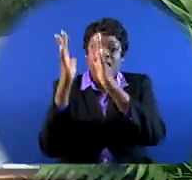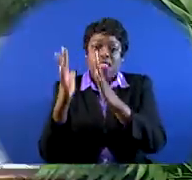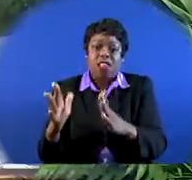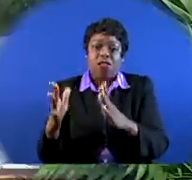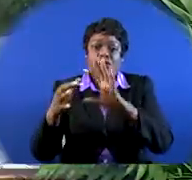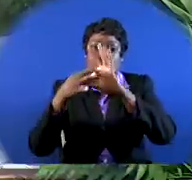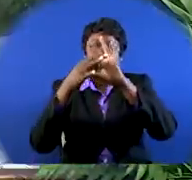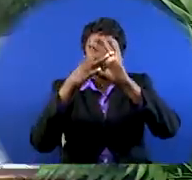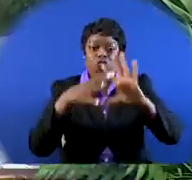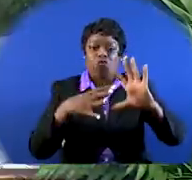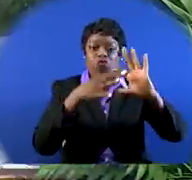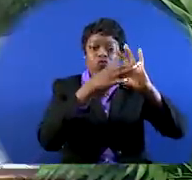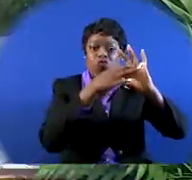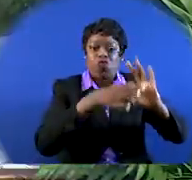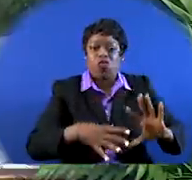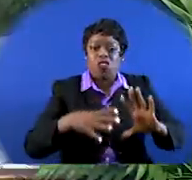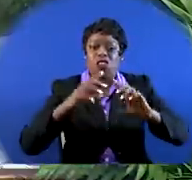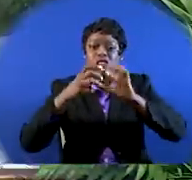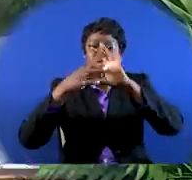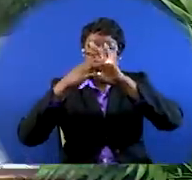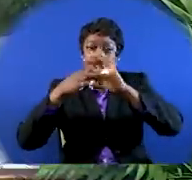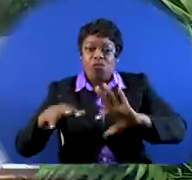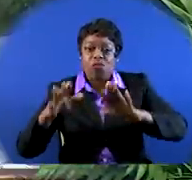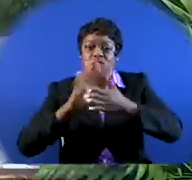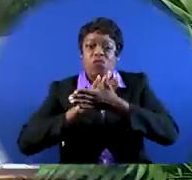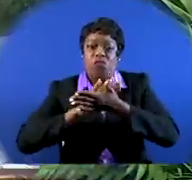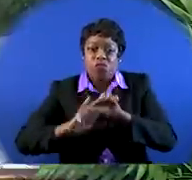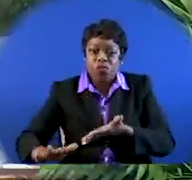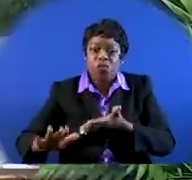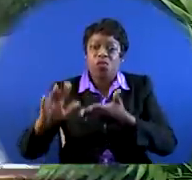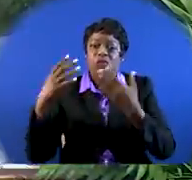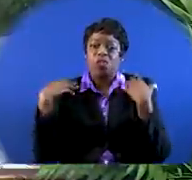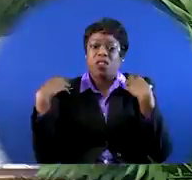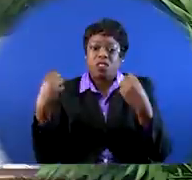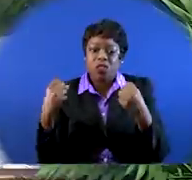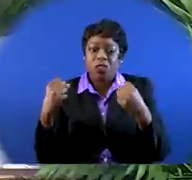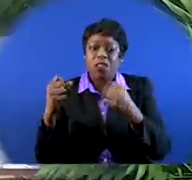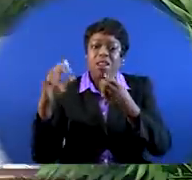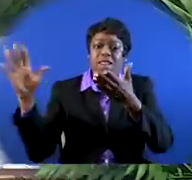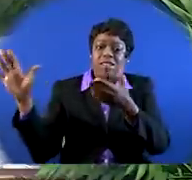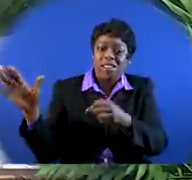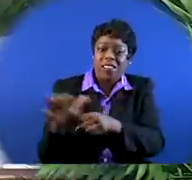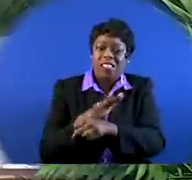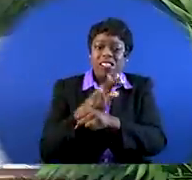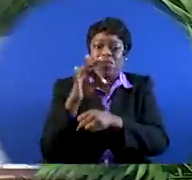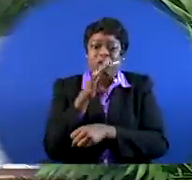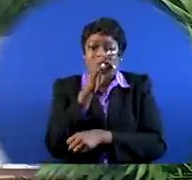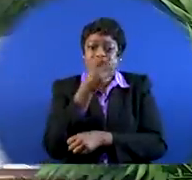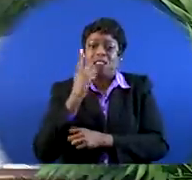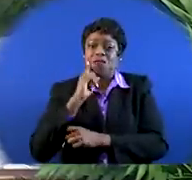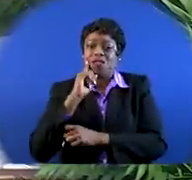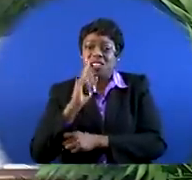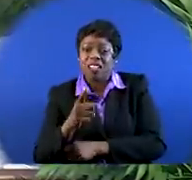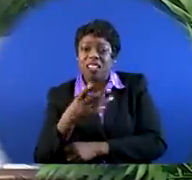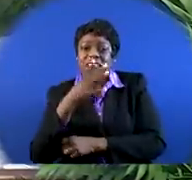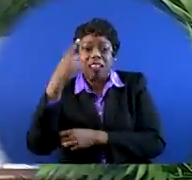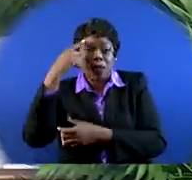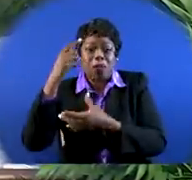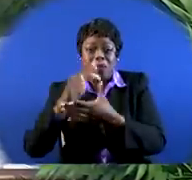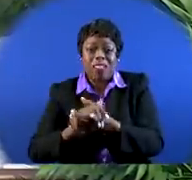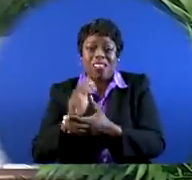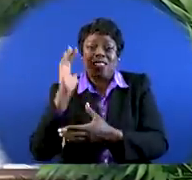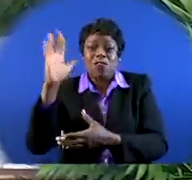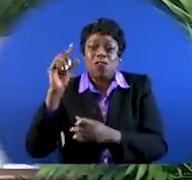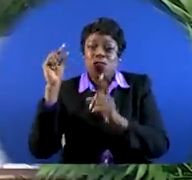some chains, loose some strongholds. Fill us with your spirit. God, we declare that we will believe your word